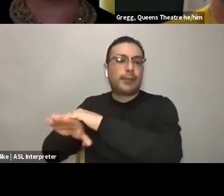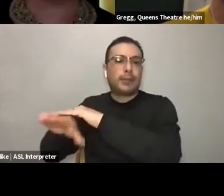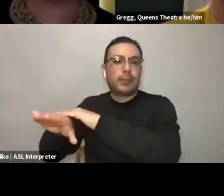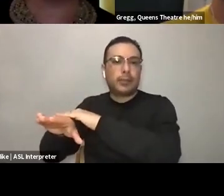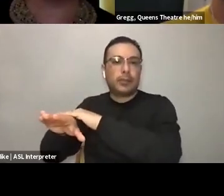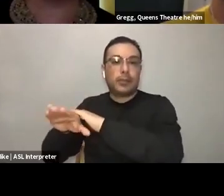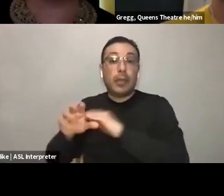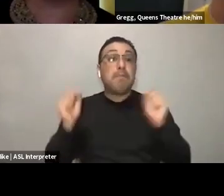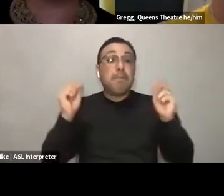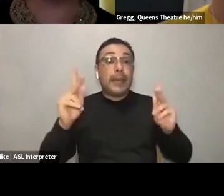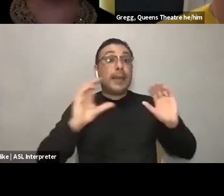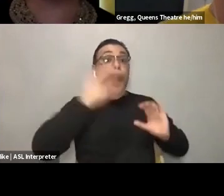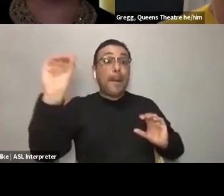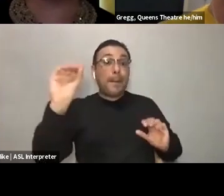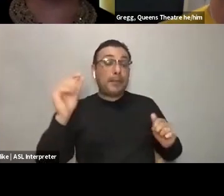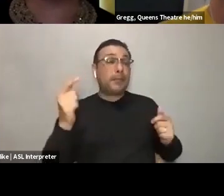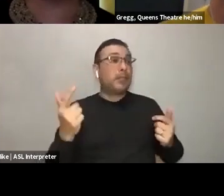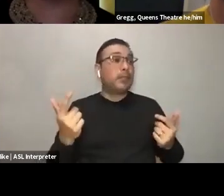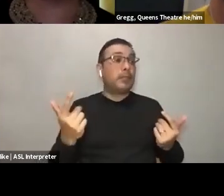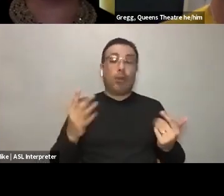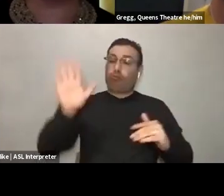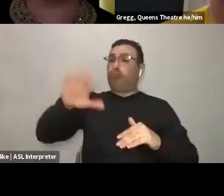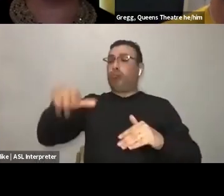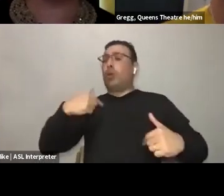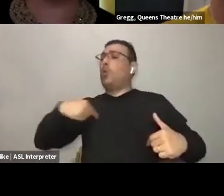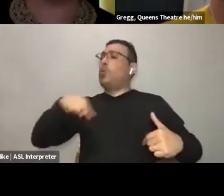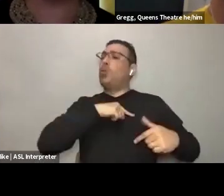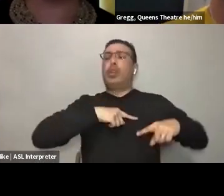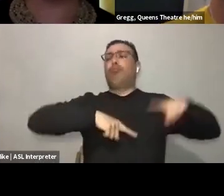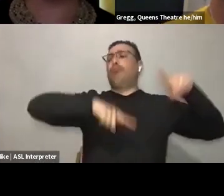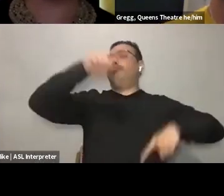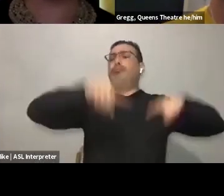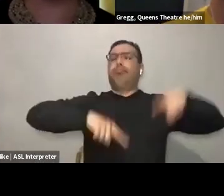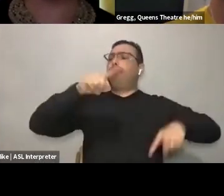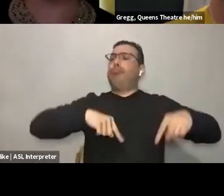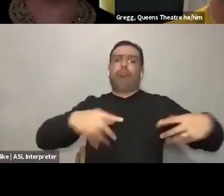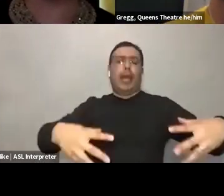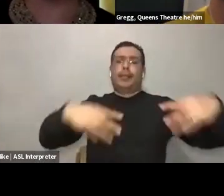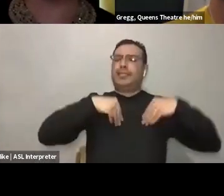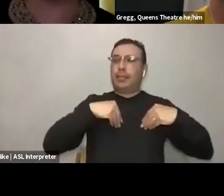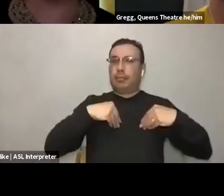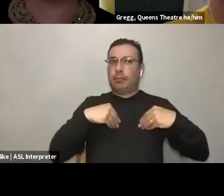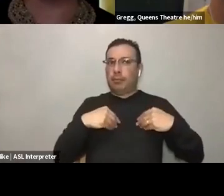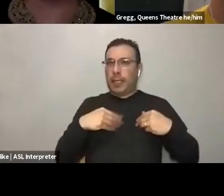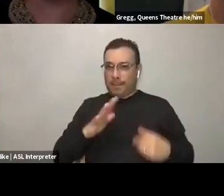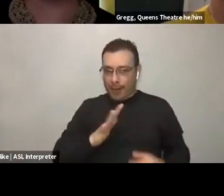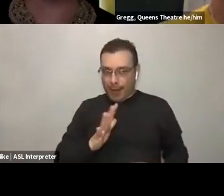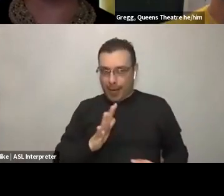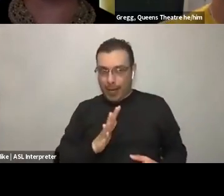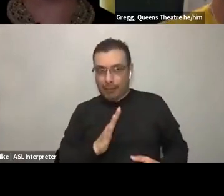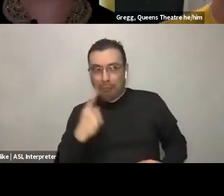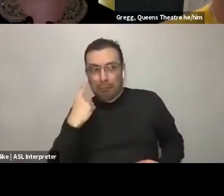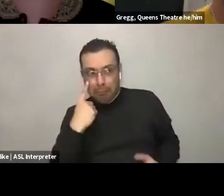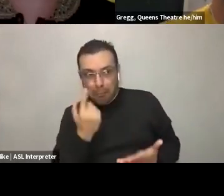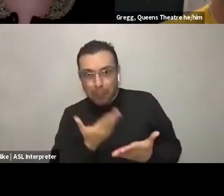make this, how do we make New York City the exemplar for accessibility across the city, across the country? Yeah. Yeah.